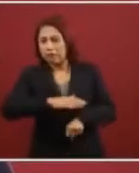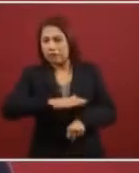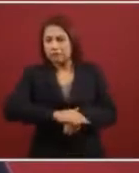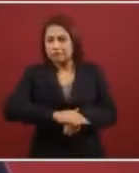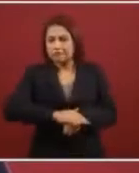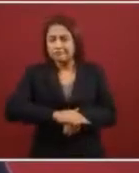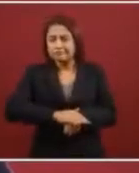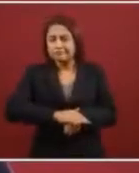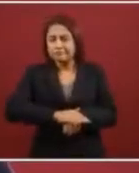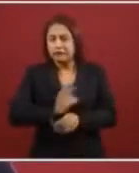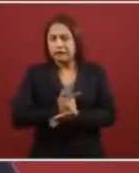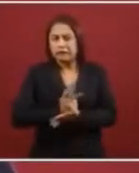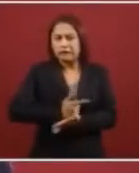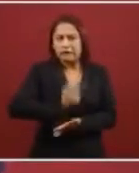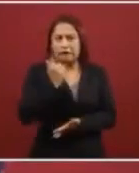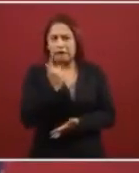threats.